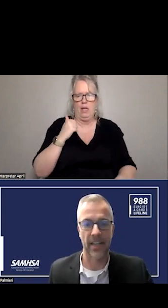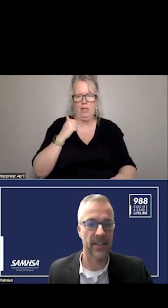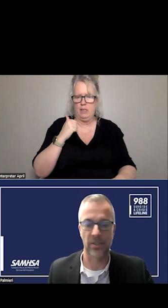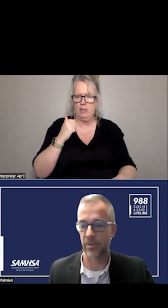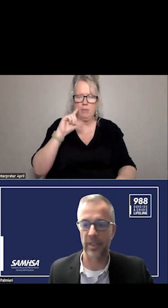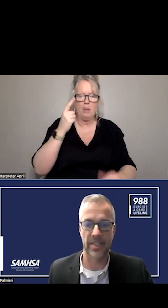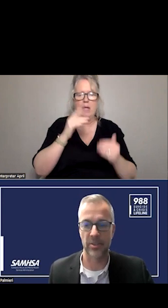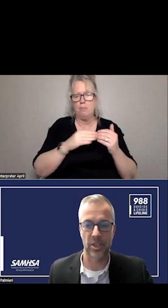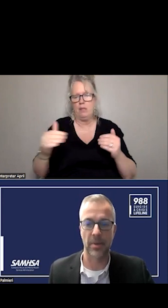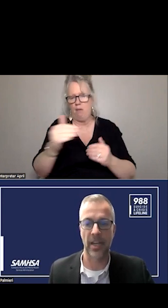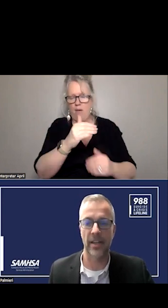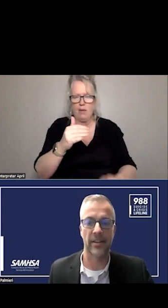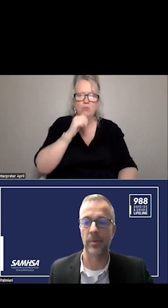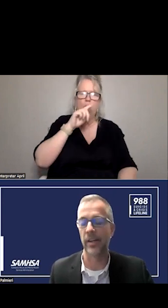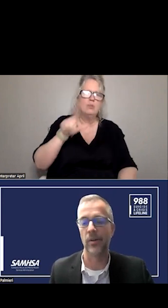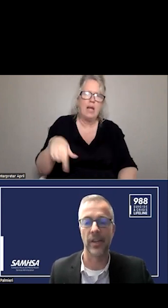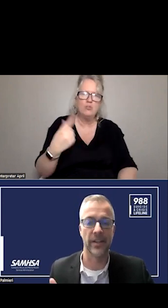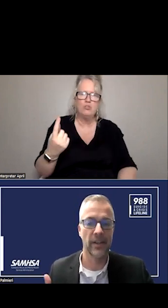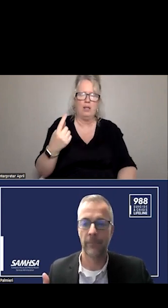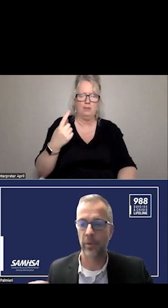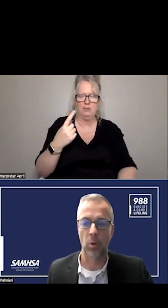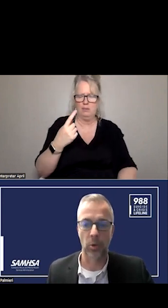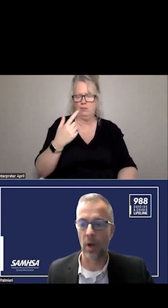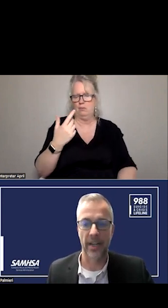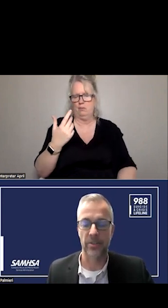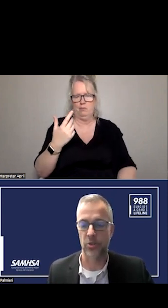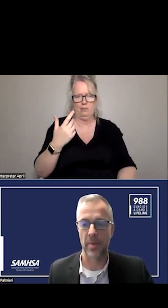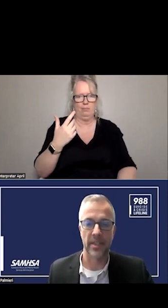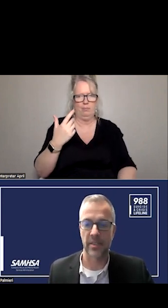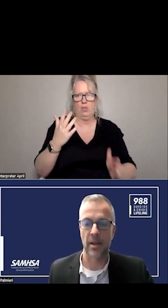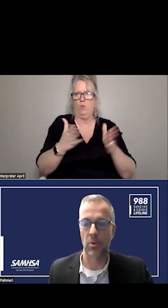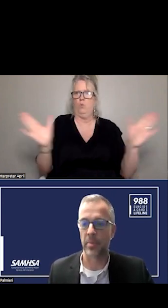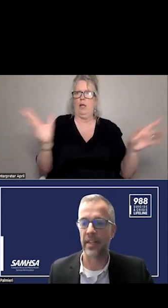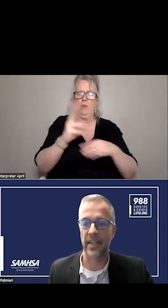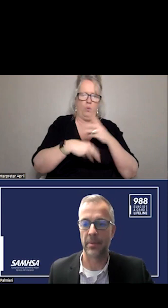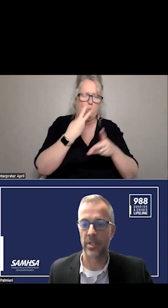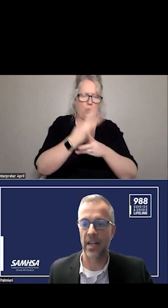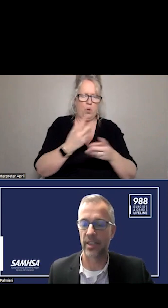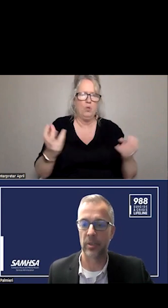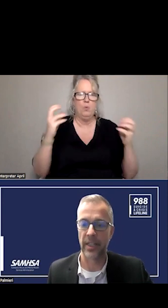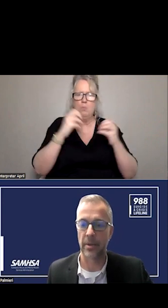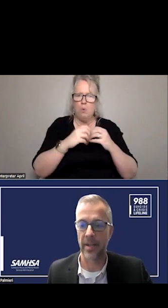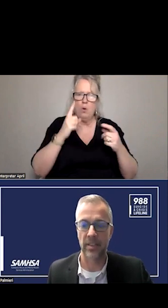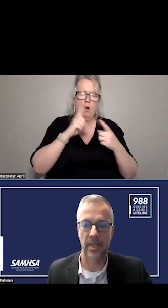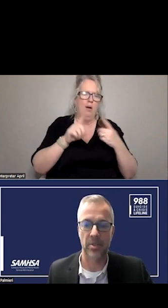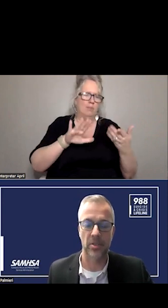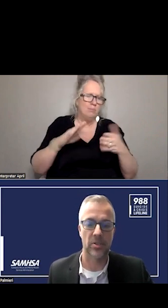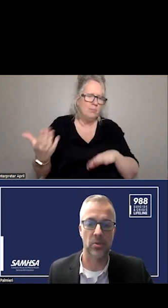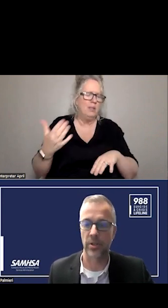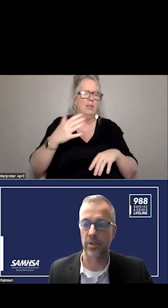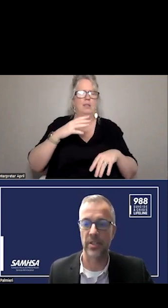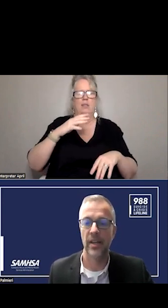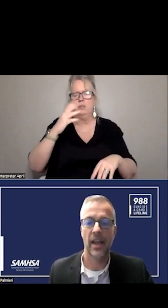beyond Canada. So this really isn't just about Canada. We know that worldwide, there's tremendous morbidity and mortality related to mental and substance